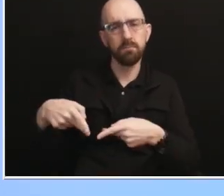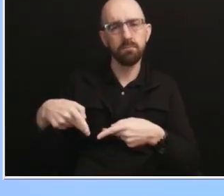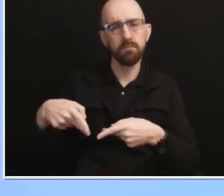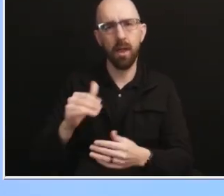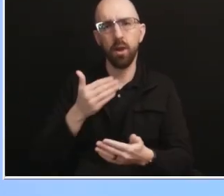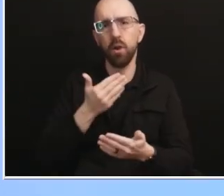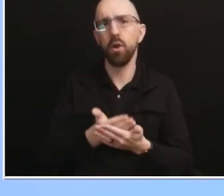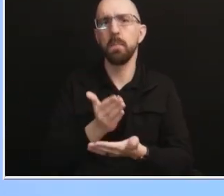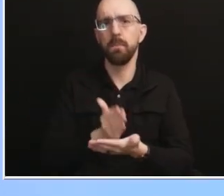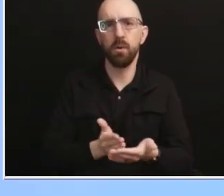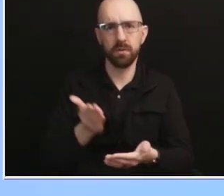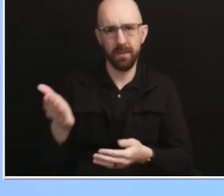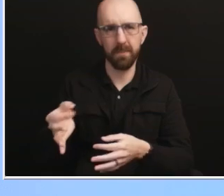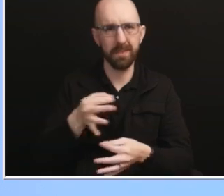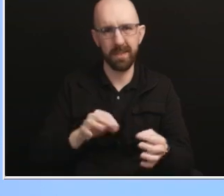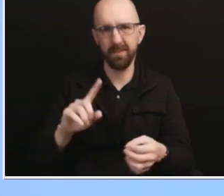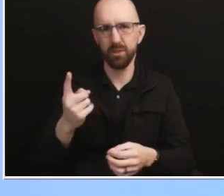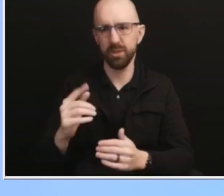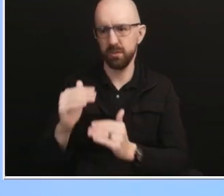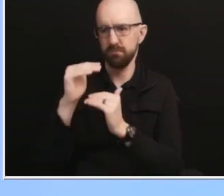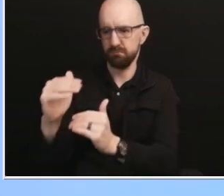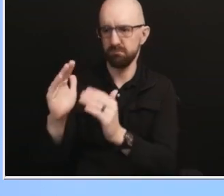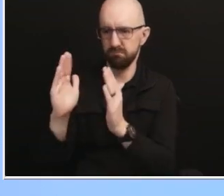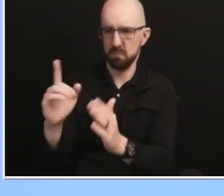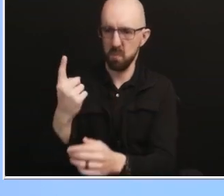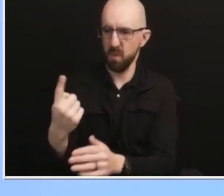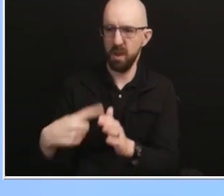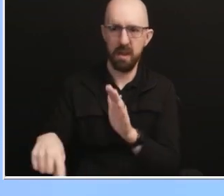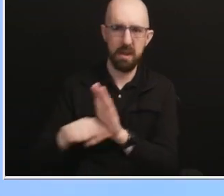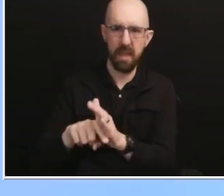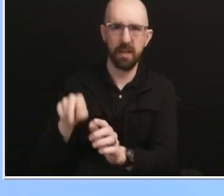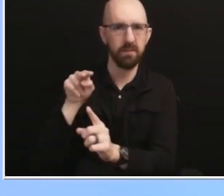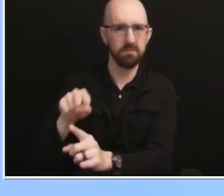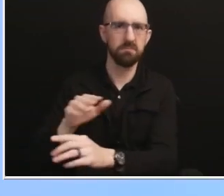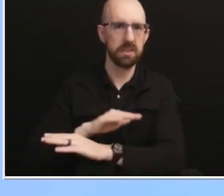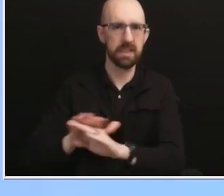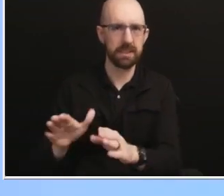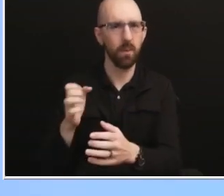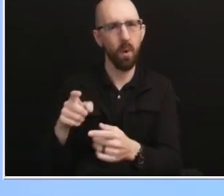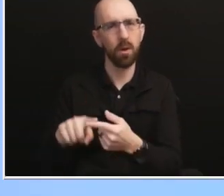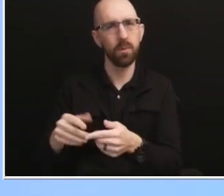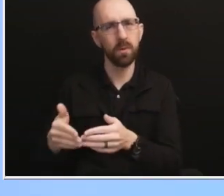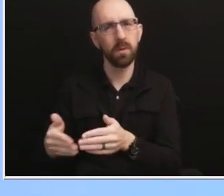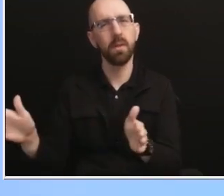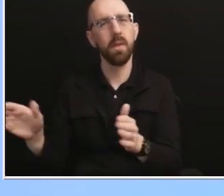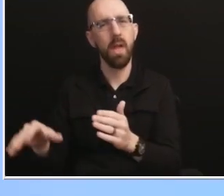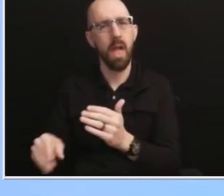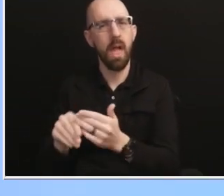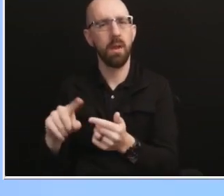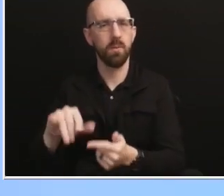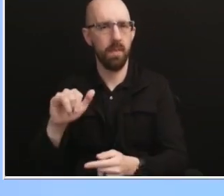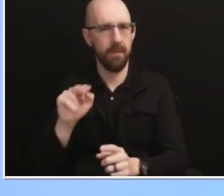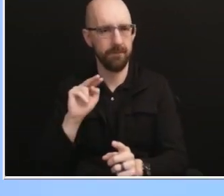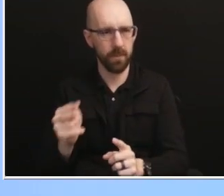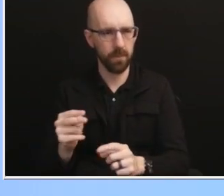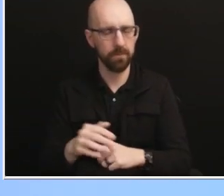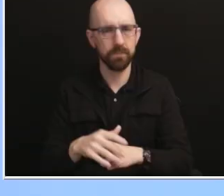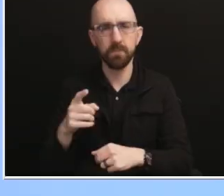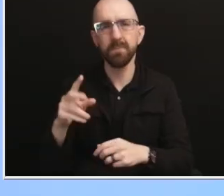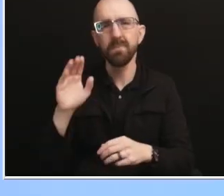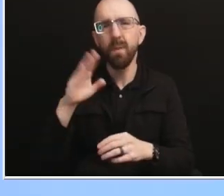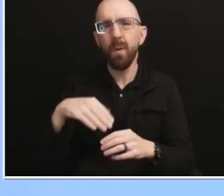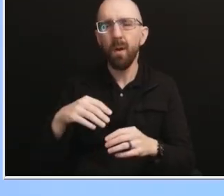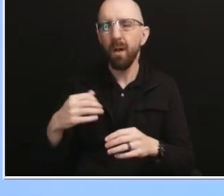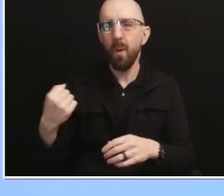instead of just limiting with this one negative act. There's an old adage that harboring a grudge